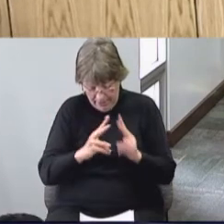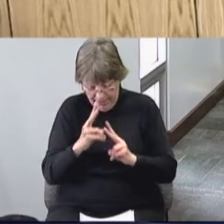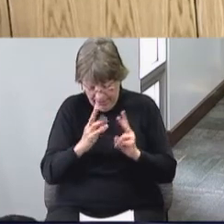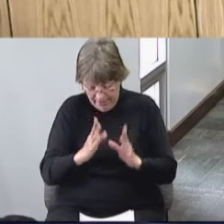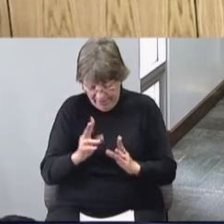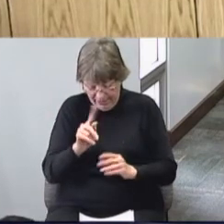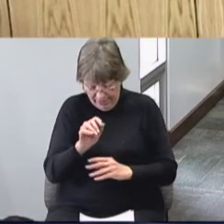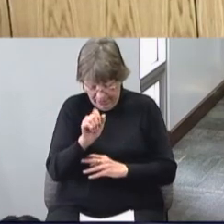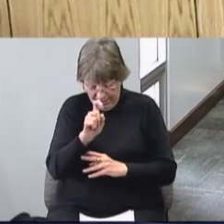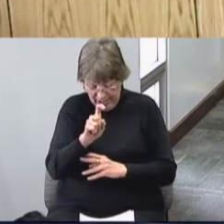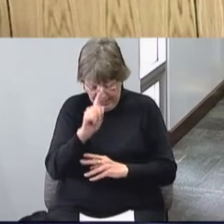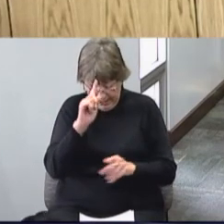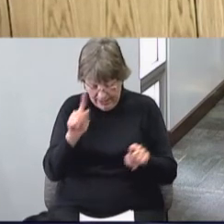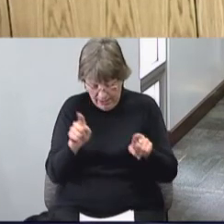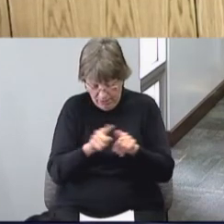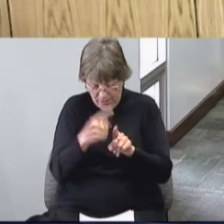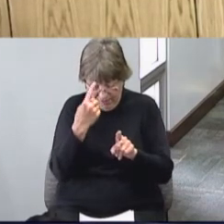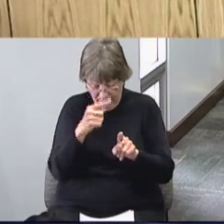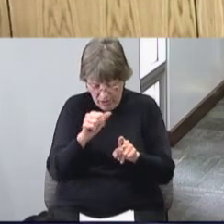Atrium Convention Center.